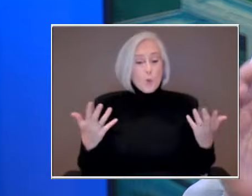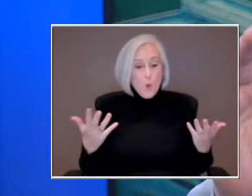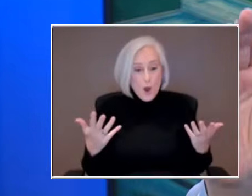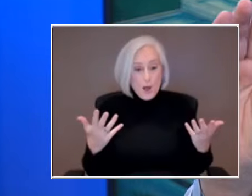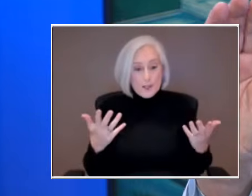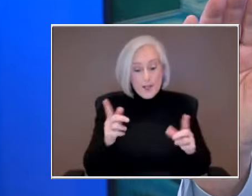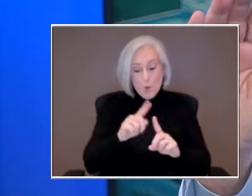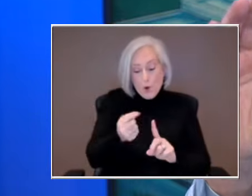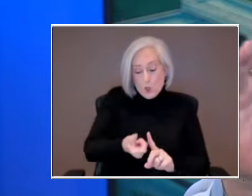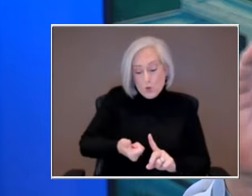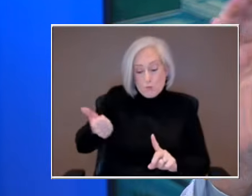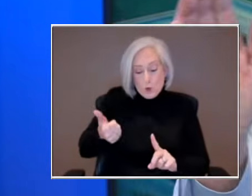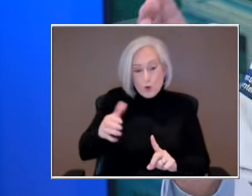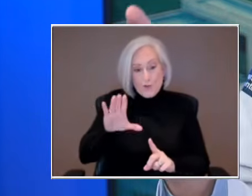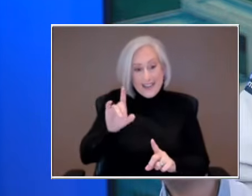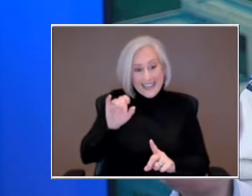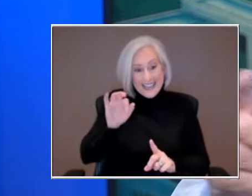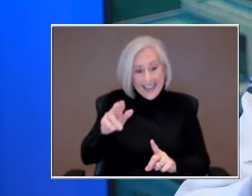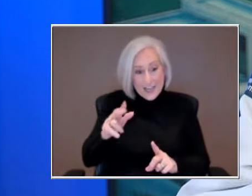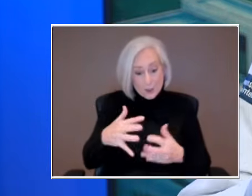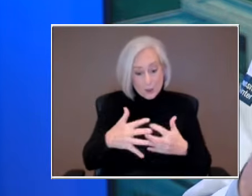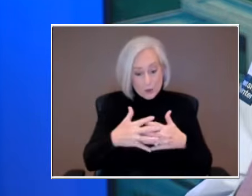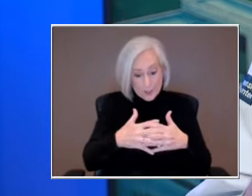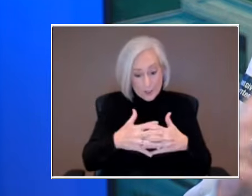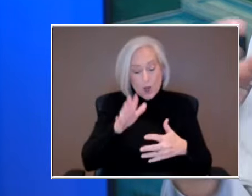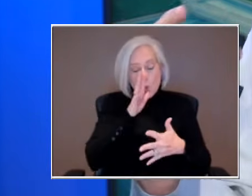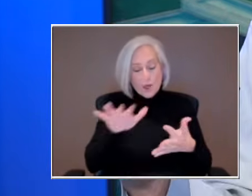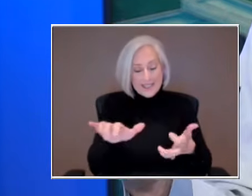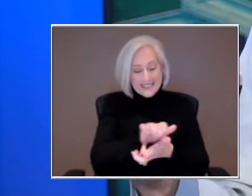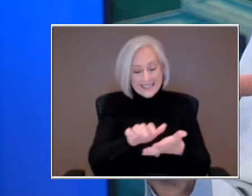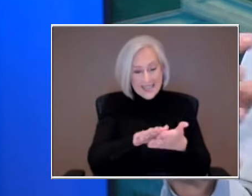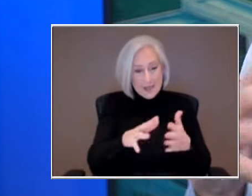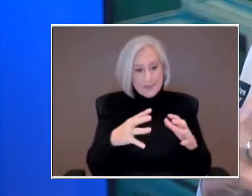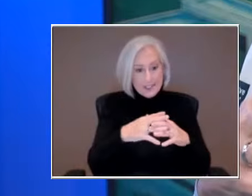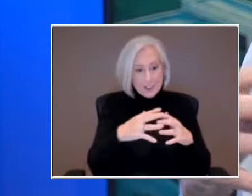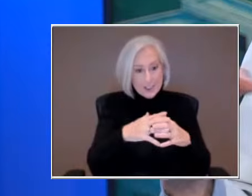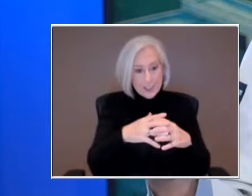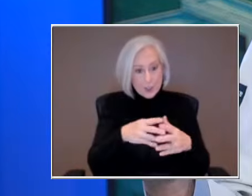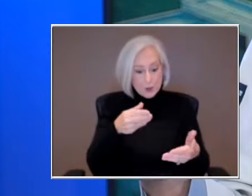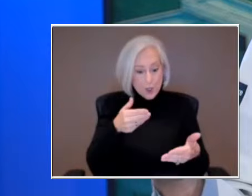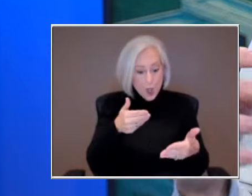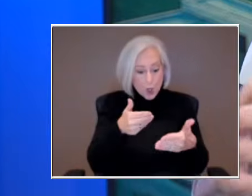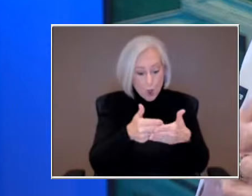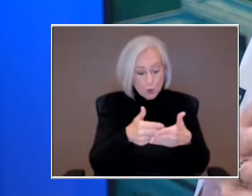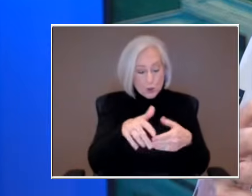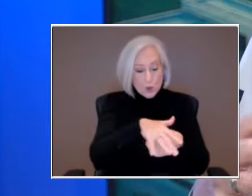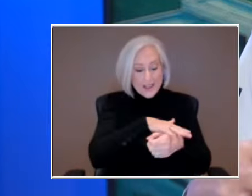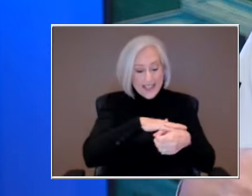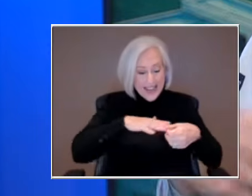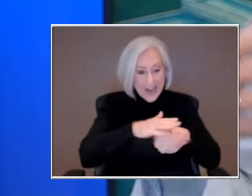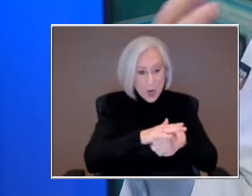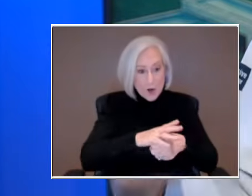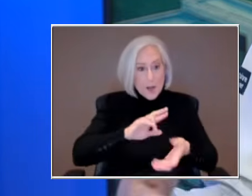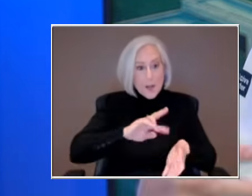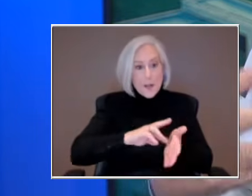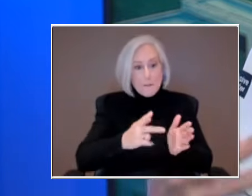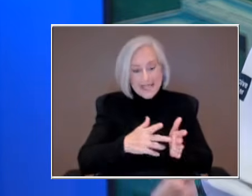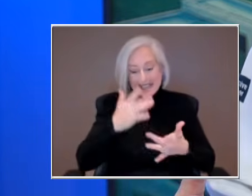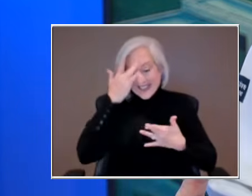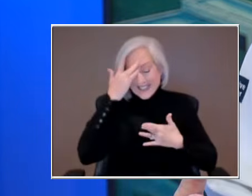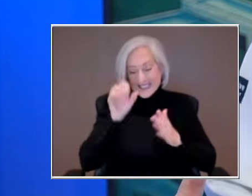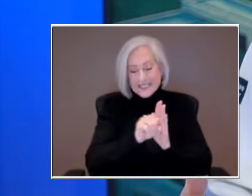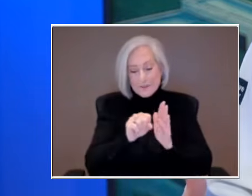cancerous tissue, you will damage tissue around that area, and the symptoms will persist or not get better or have something